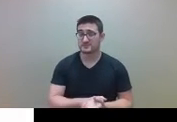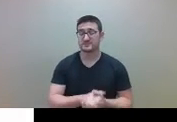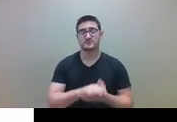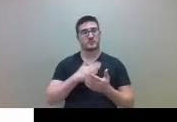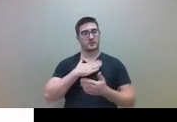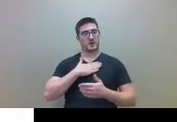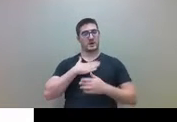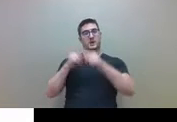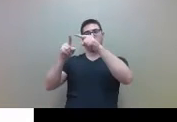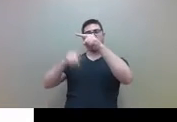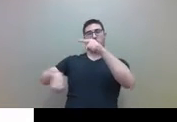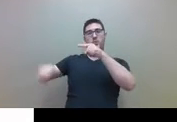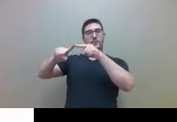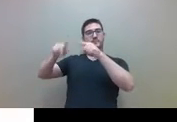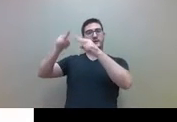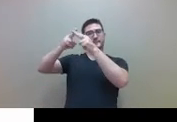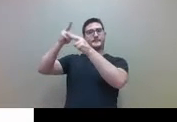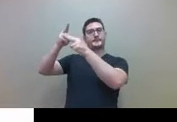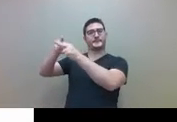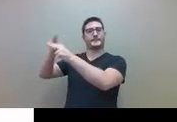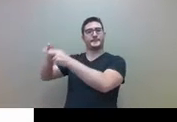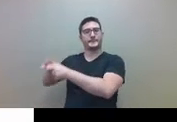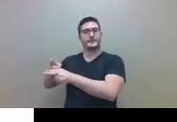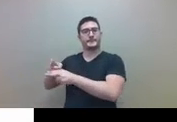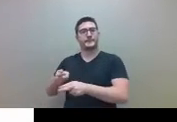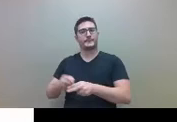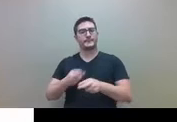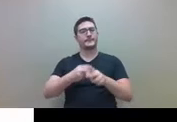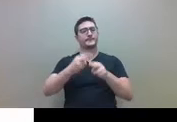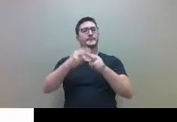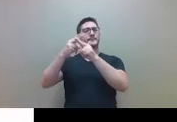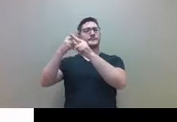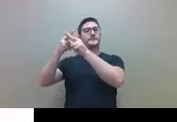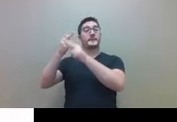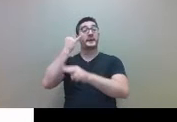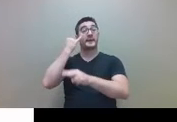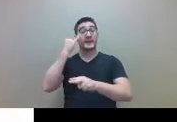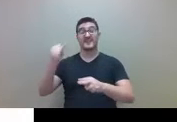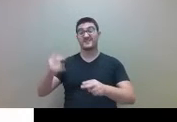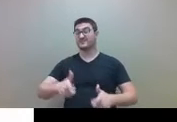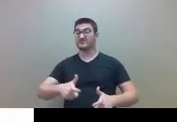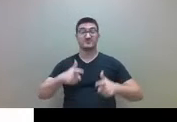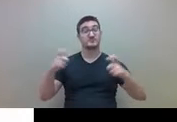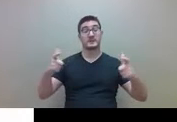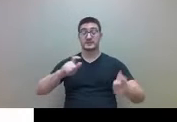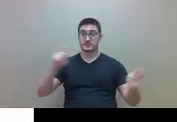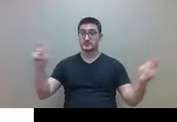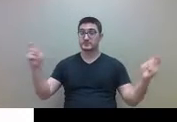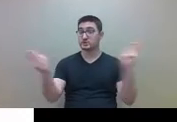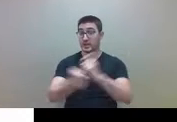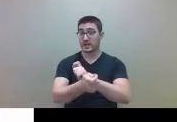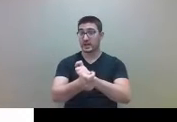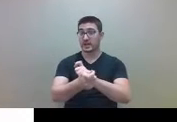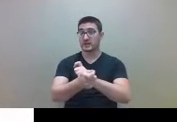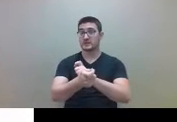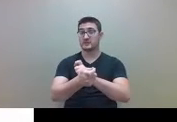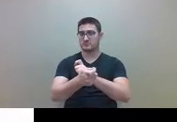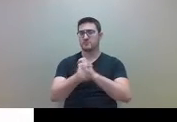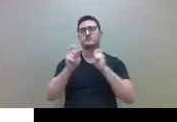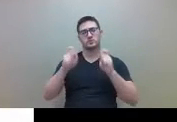circle, every few months, or when there's a major life change that happens, similar to a will,